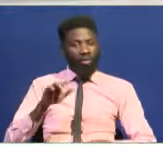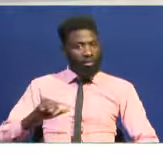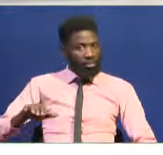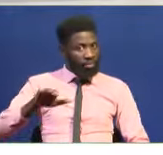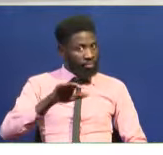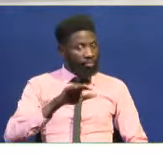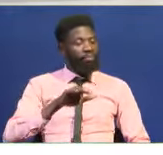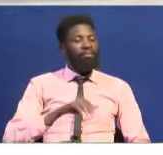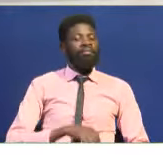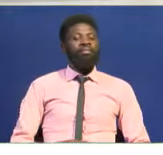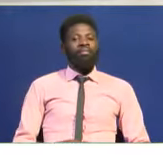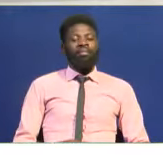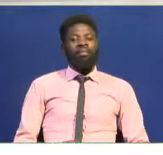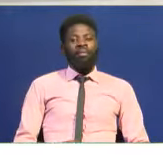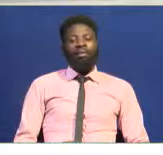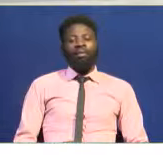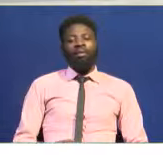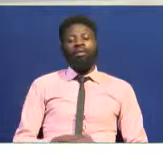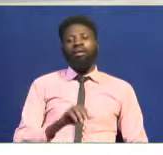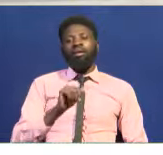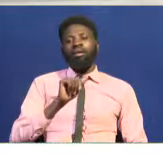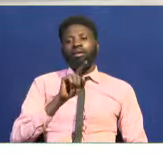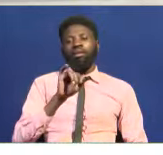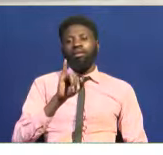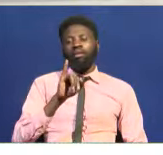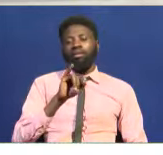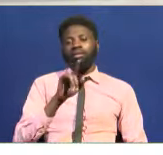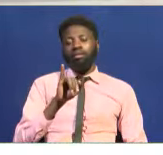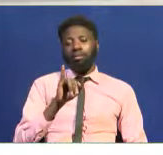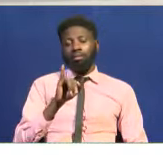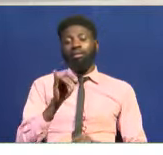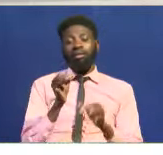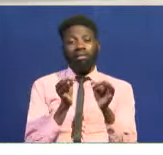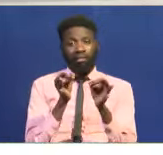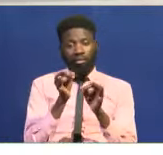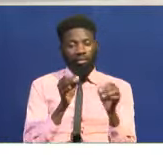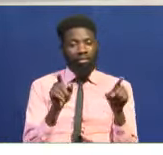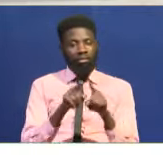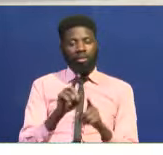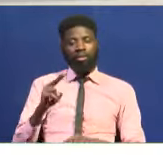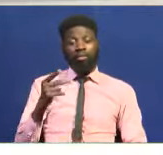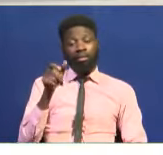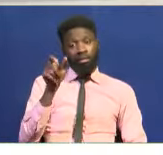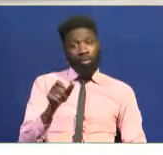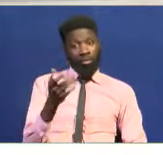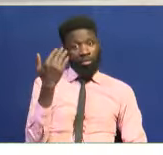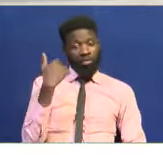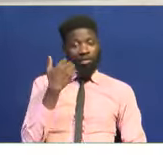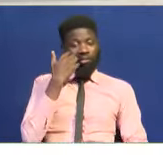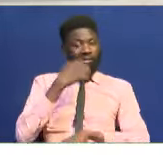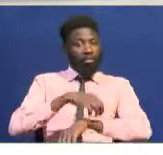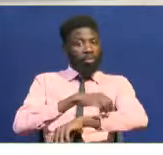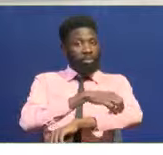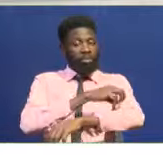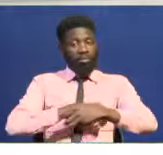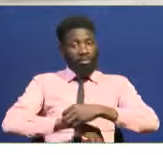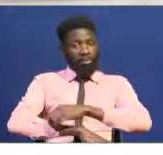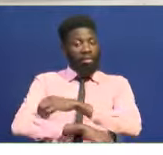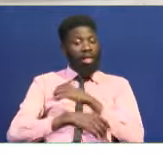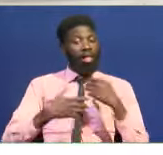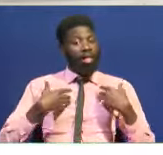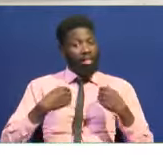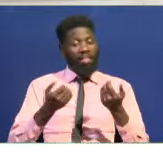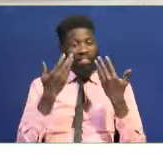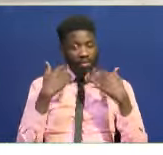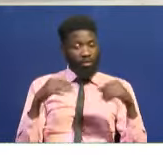as Abdiaziz Hashim now reports, the second patient diagnosed with Mpox has fully recovered and has been subsequently